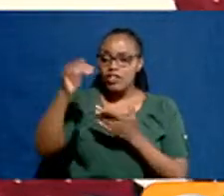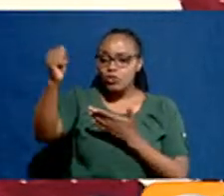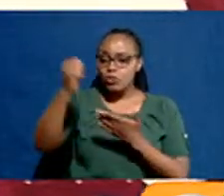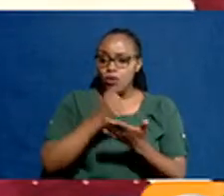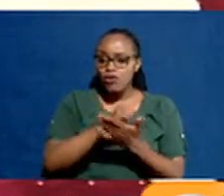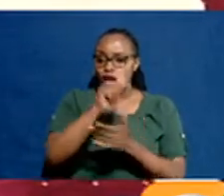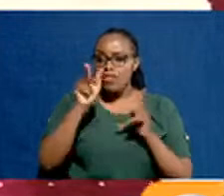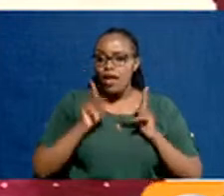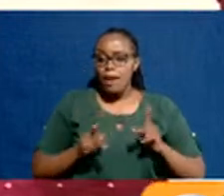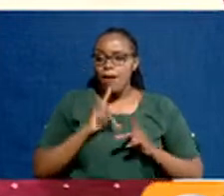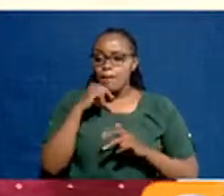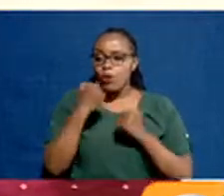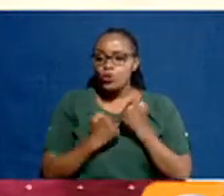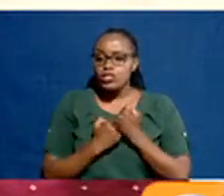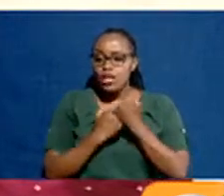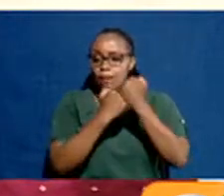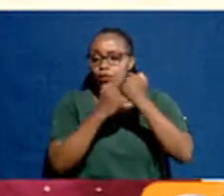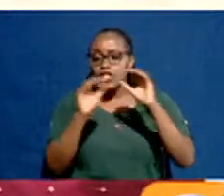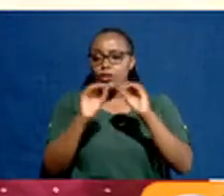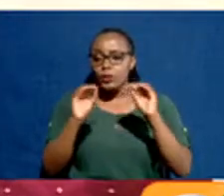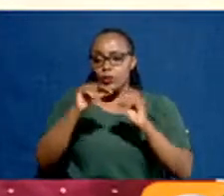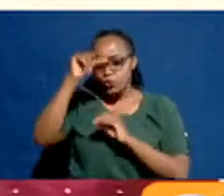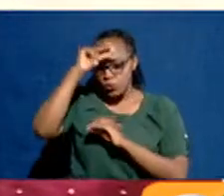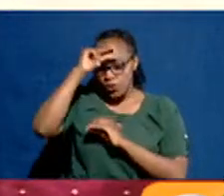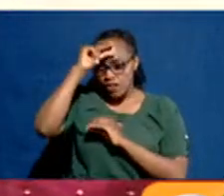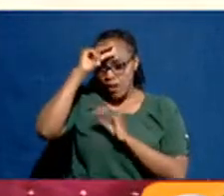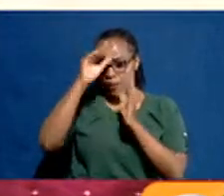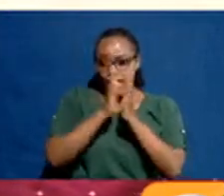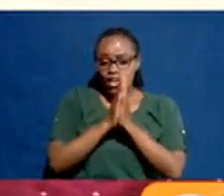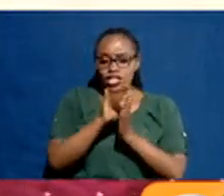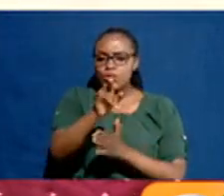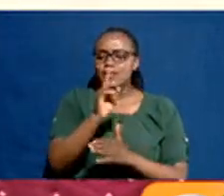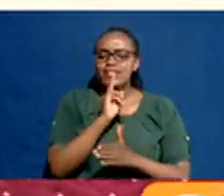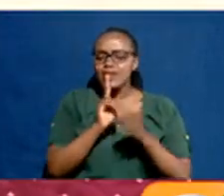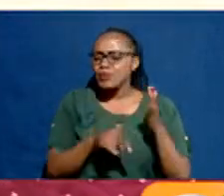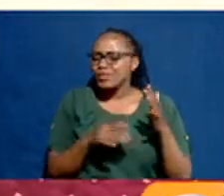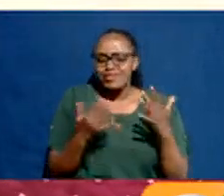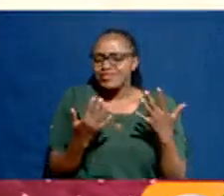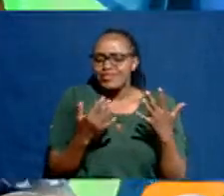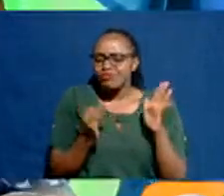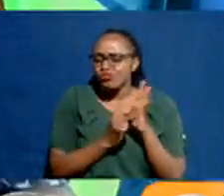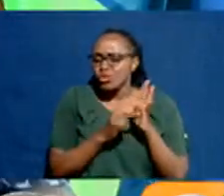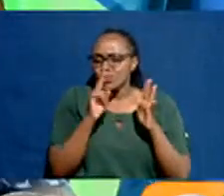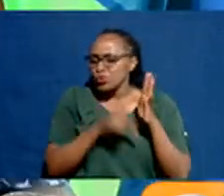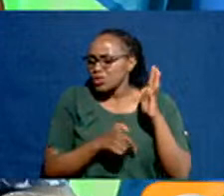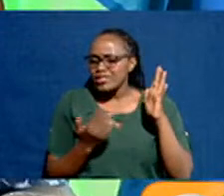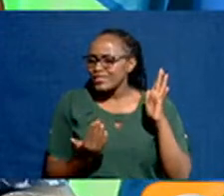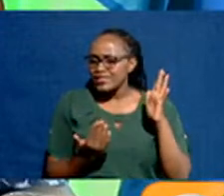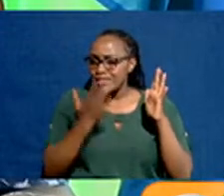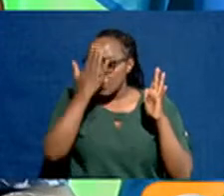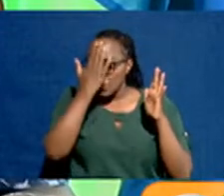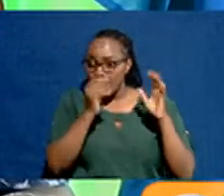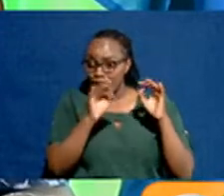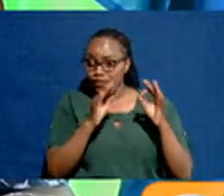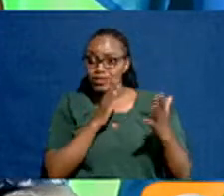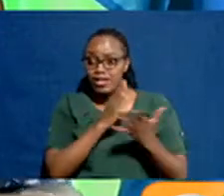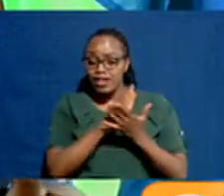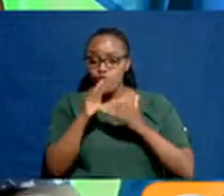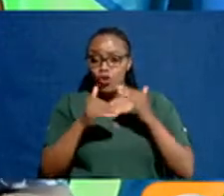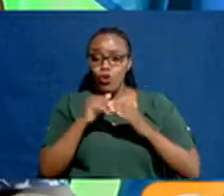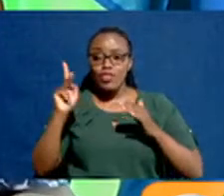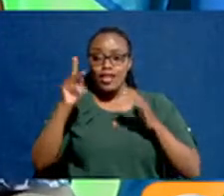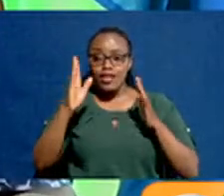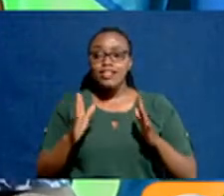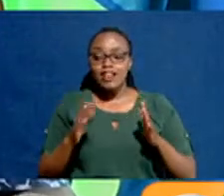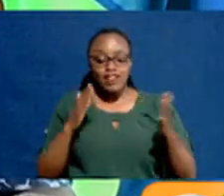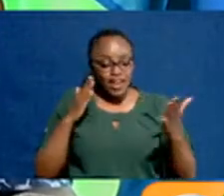other people who never supported him into government? And what are you saying? Because if it's a right for every Kenyan to make